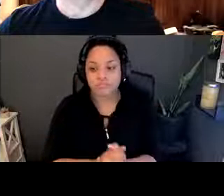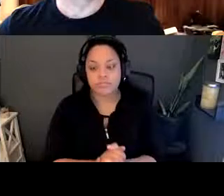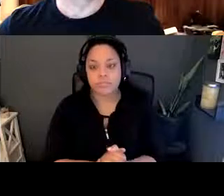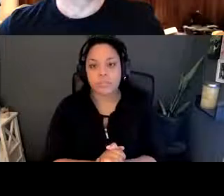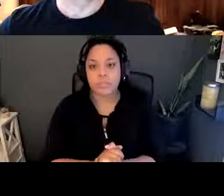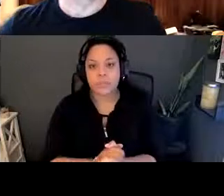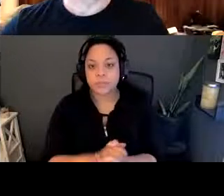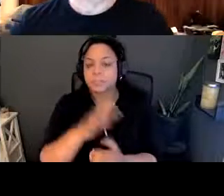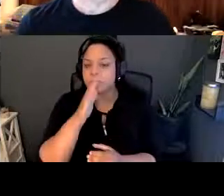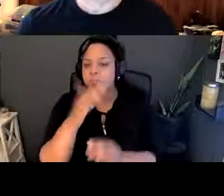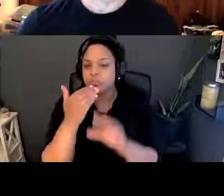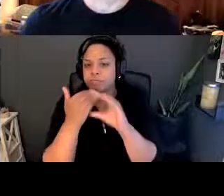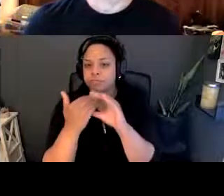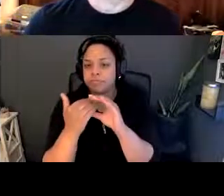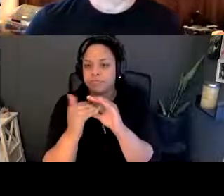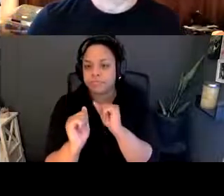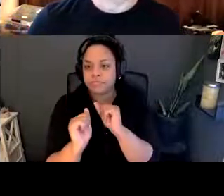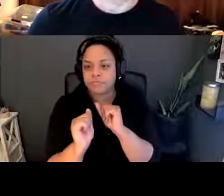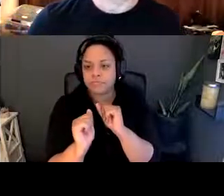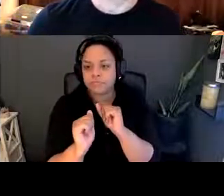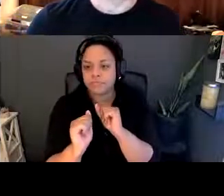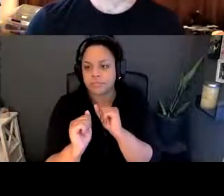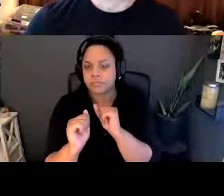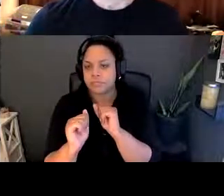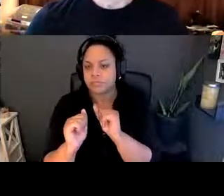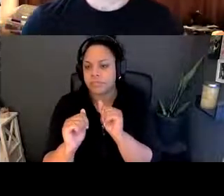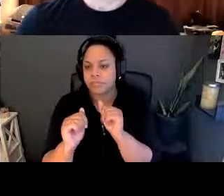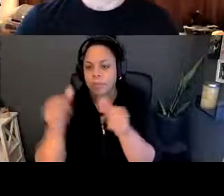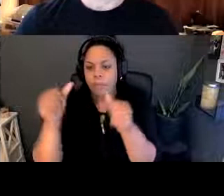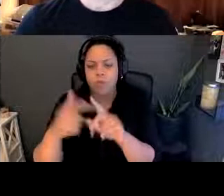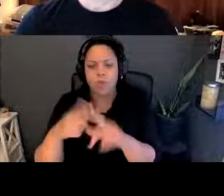from the New York folks, so that's great.